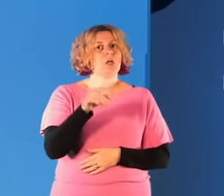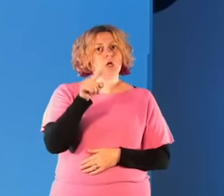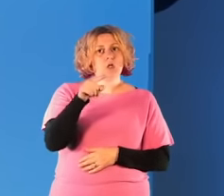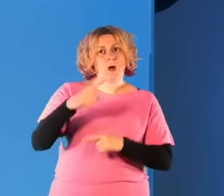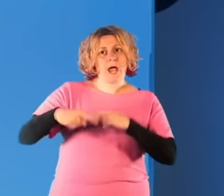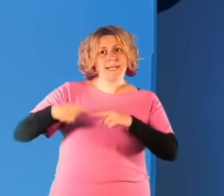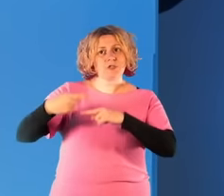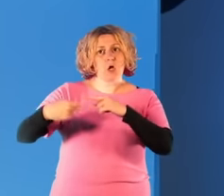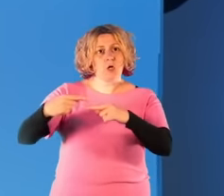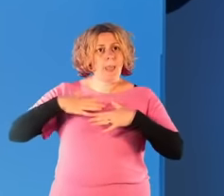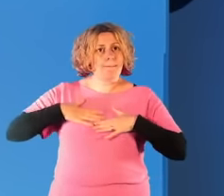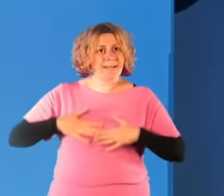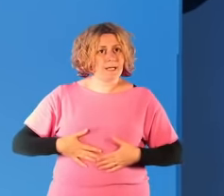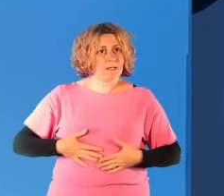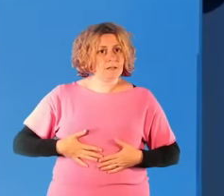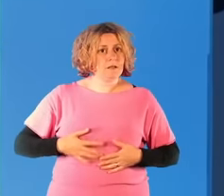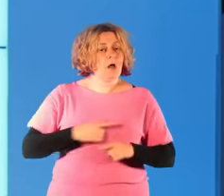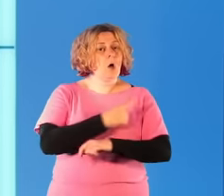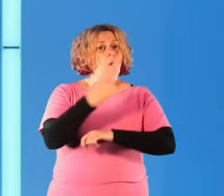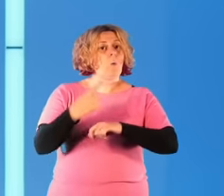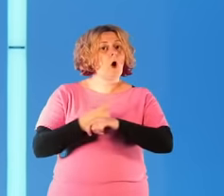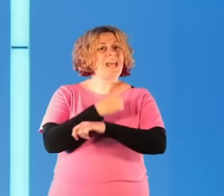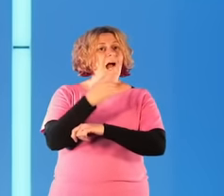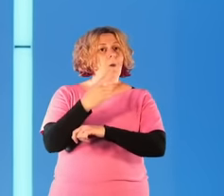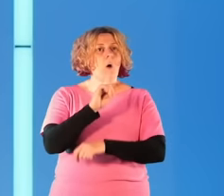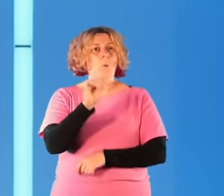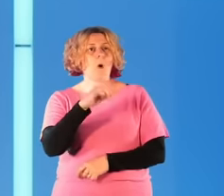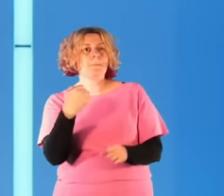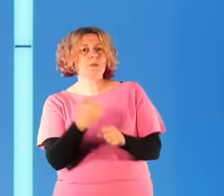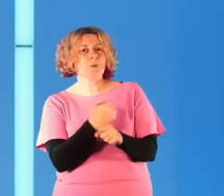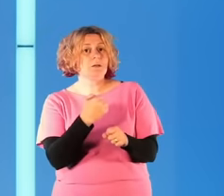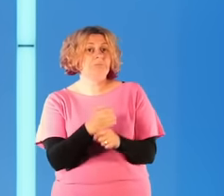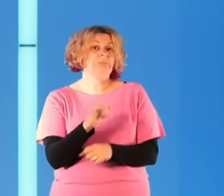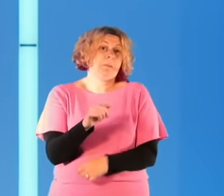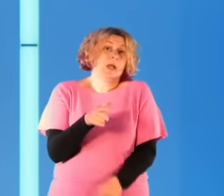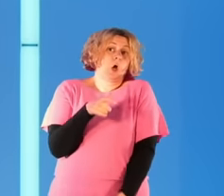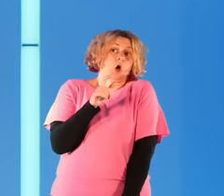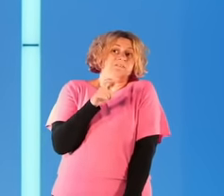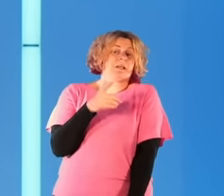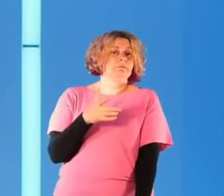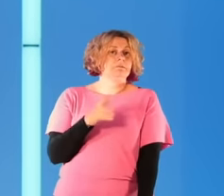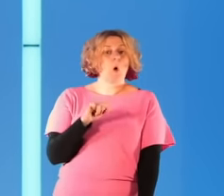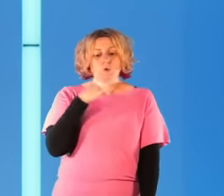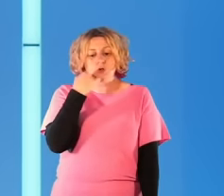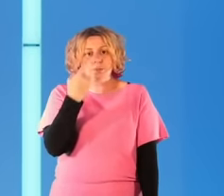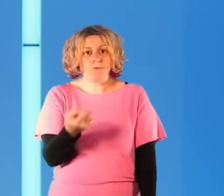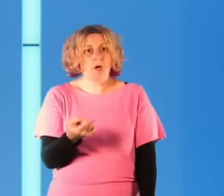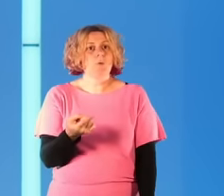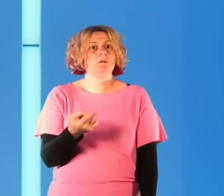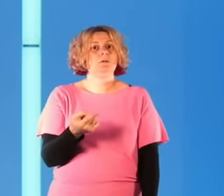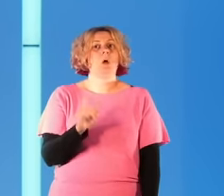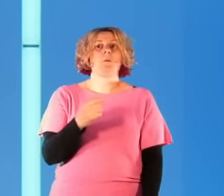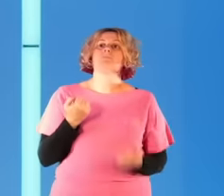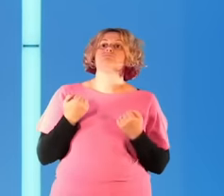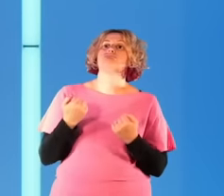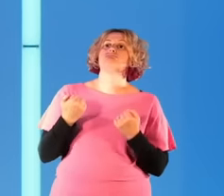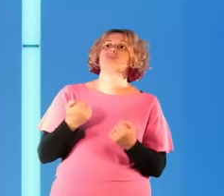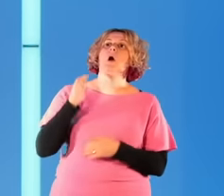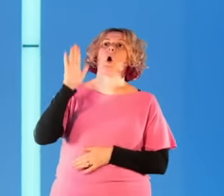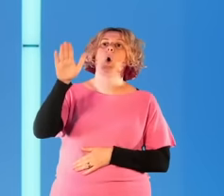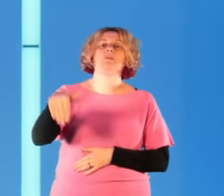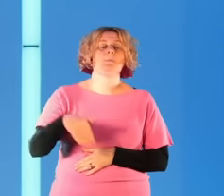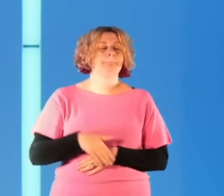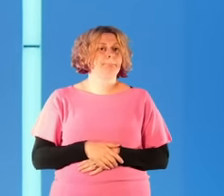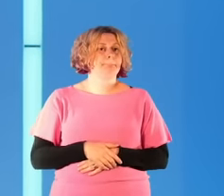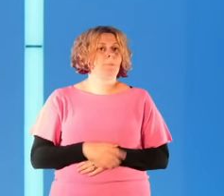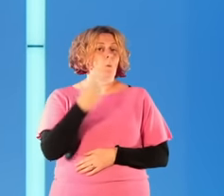in an hour? Or in a coffee, maybe. Where will you be in a day? One day, probably on your way home. Where will you be